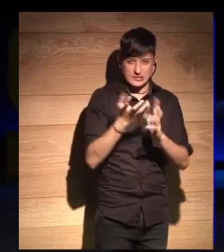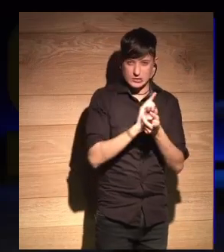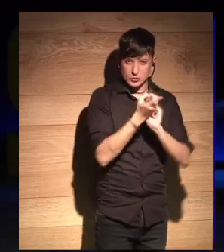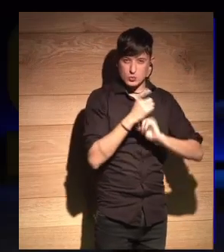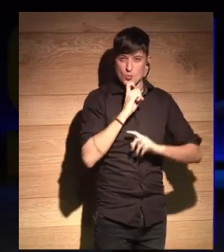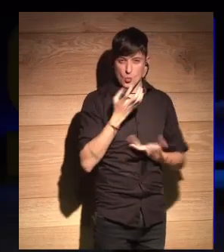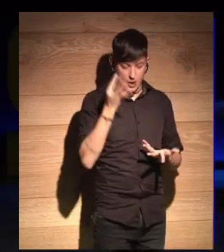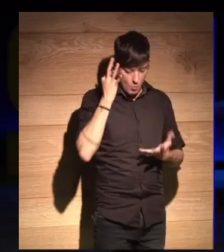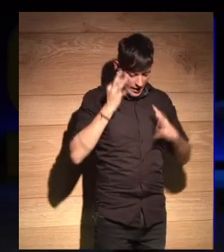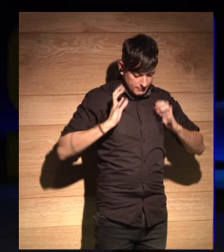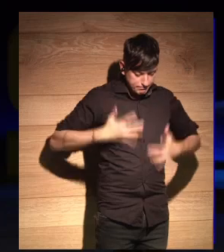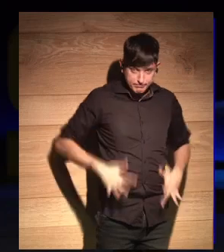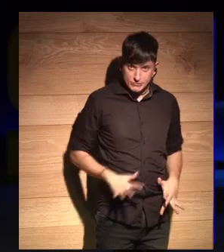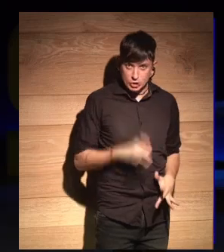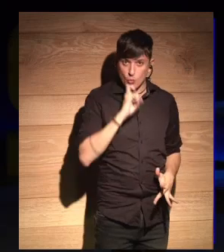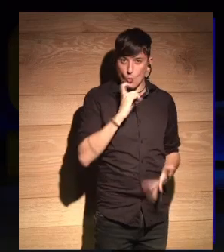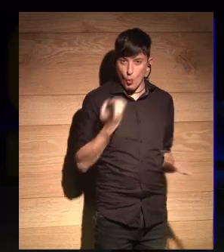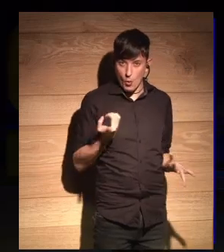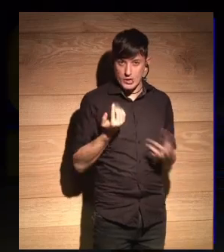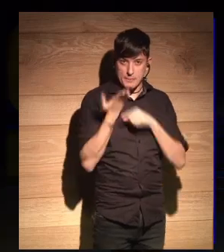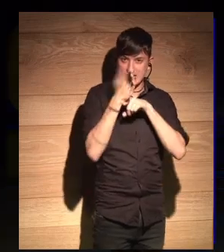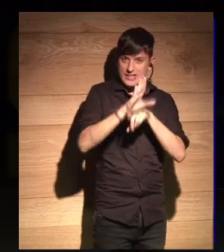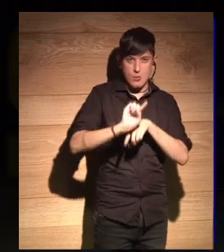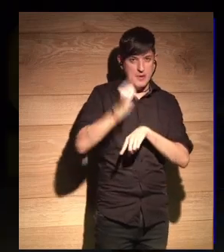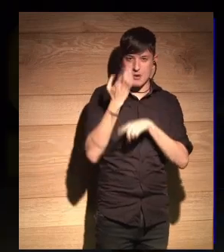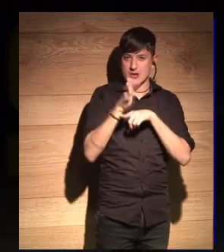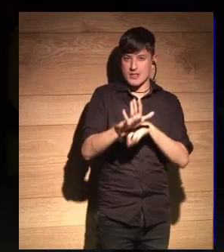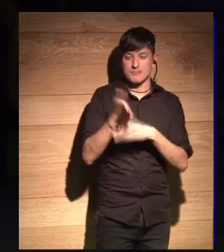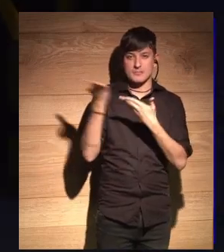what we presented, the first thing we presented.